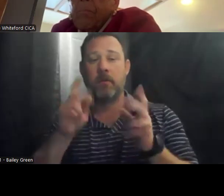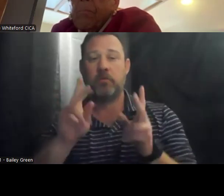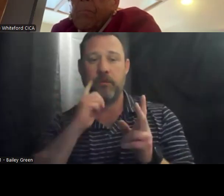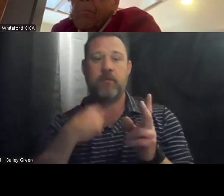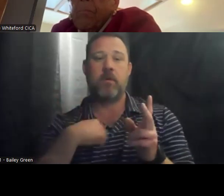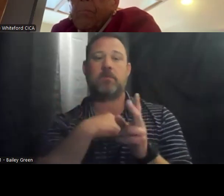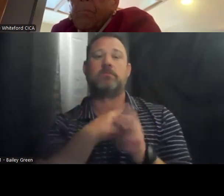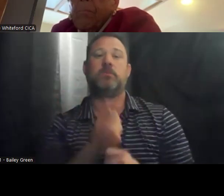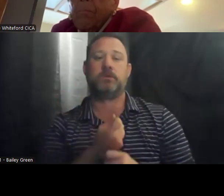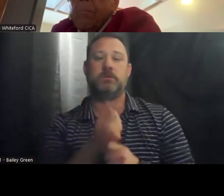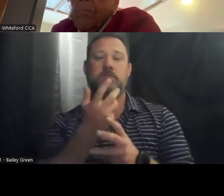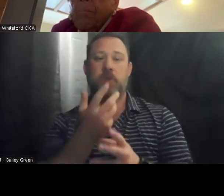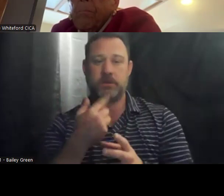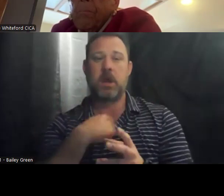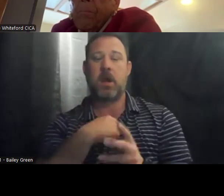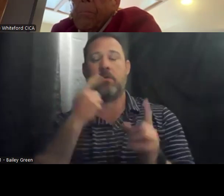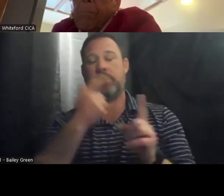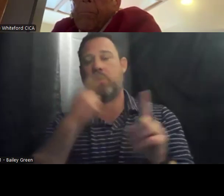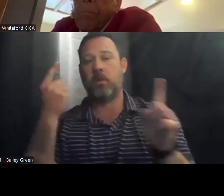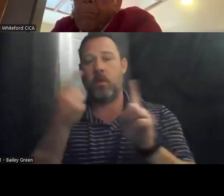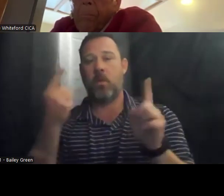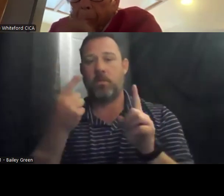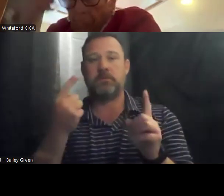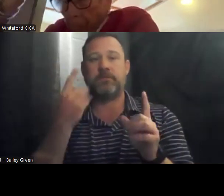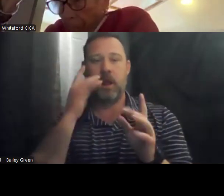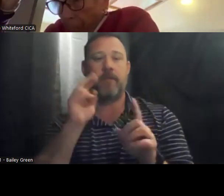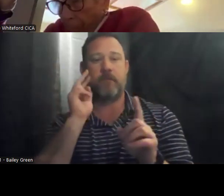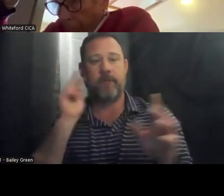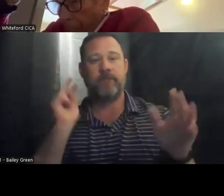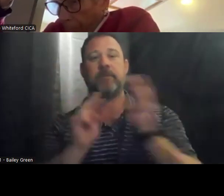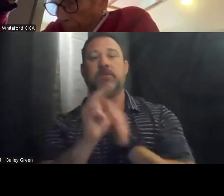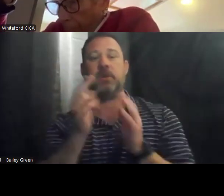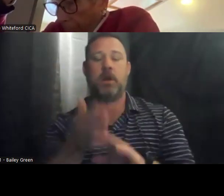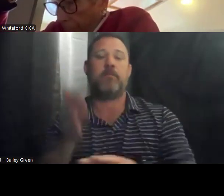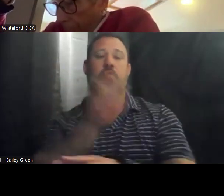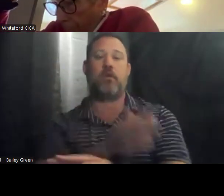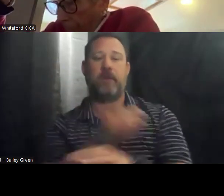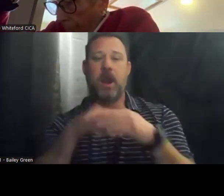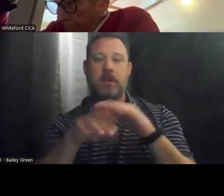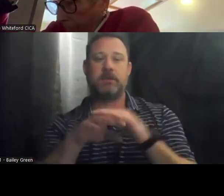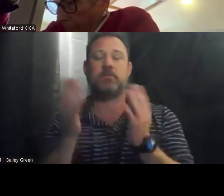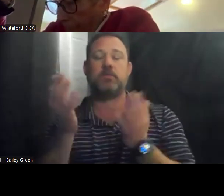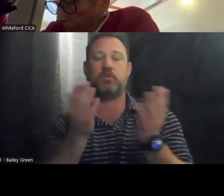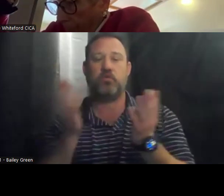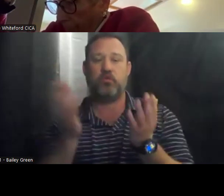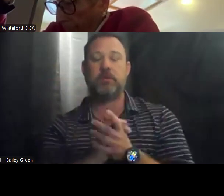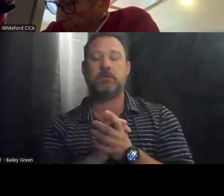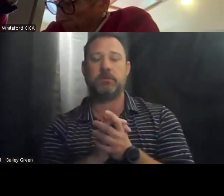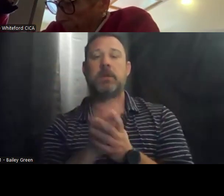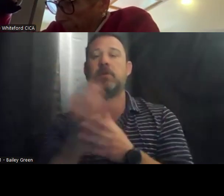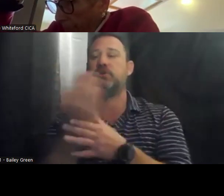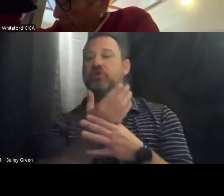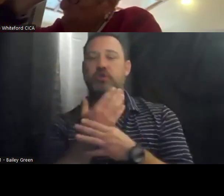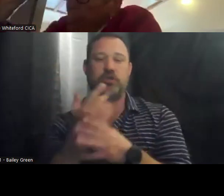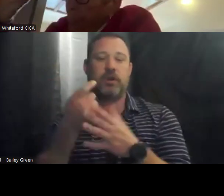to express our big goals for California, our big vision for California in improving access to services. And share of cost reform